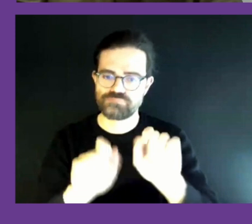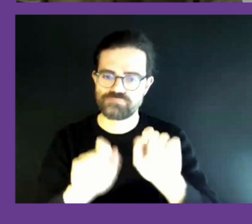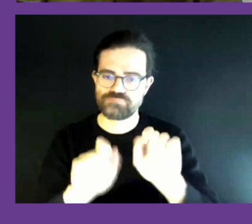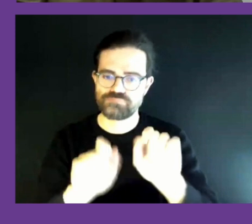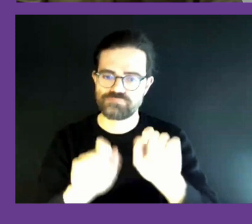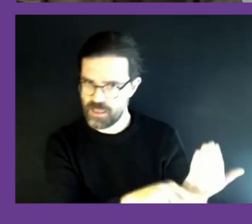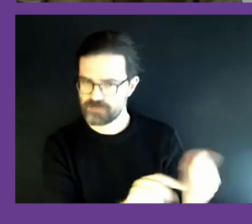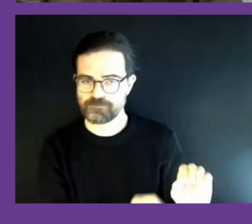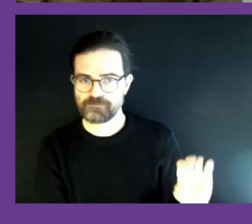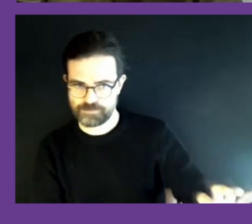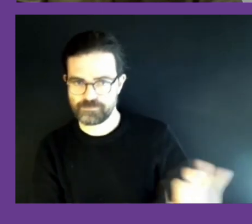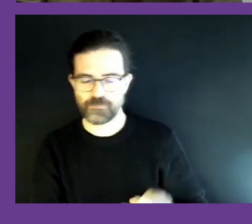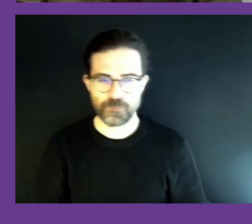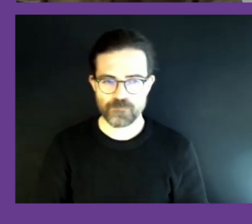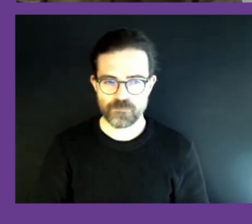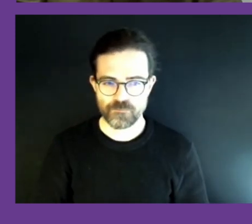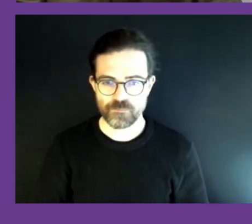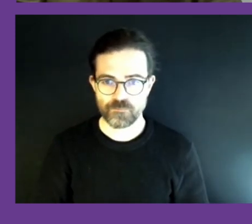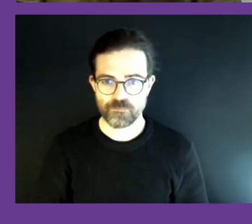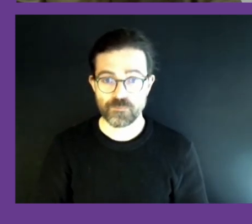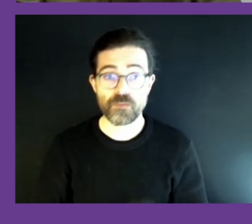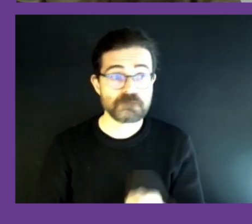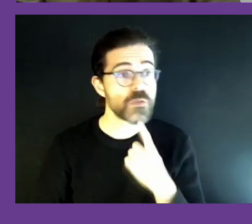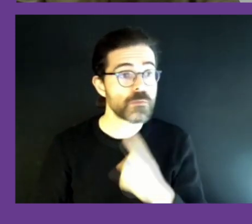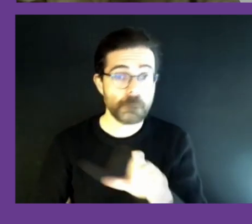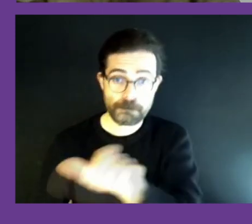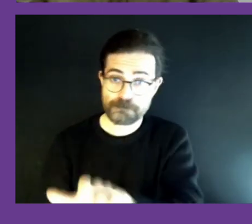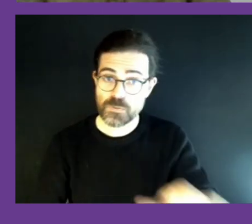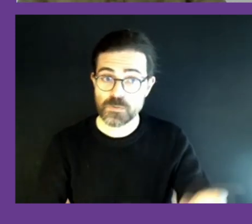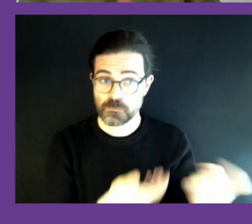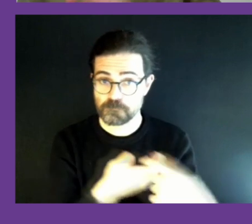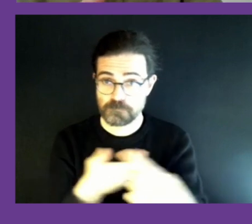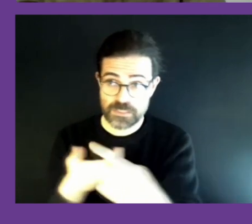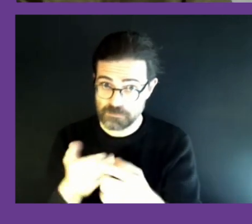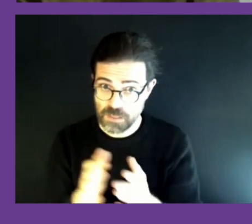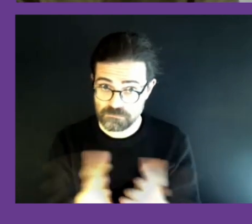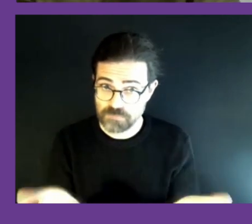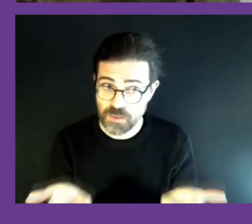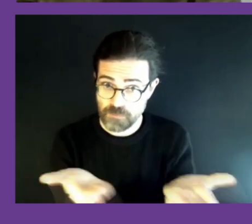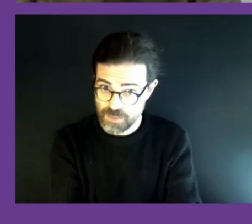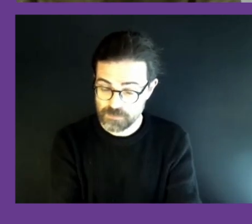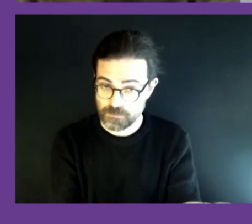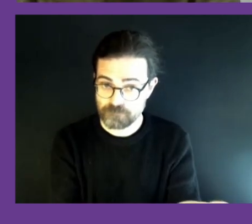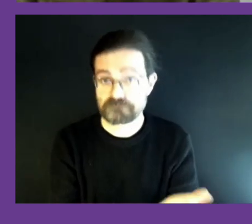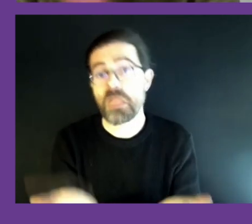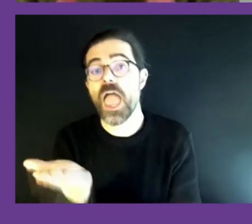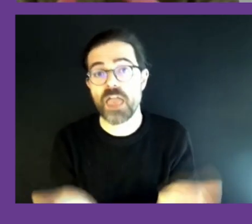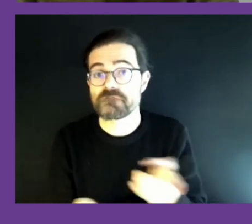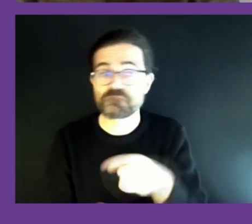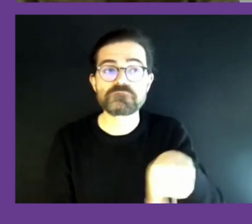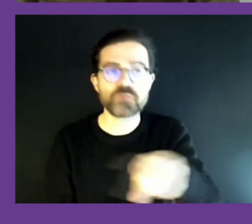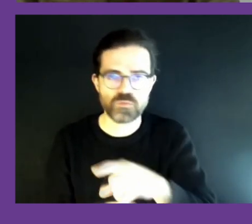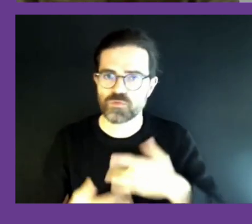PowerPoint available to the participants in case it is of interest. But that was it for now for the